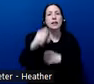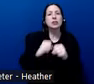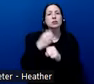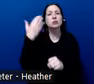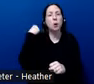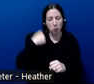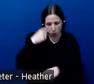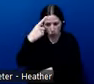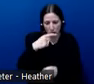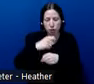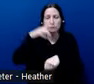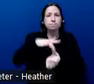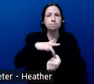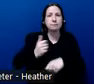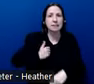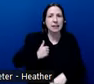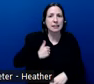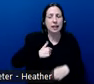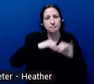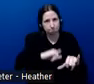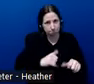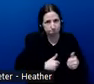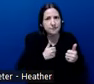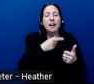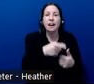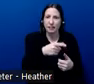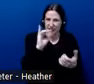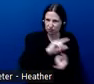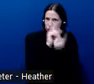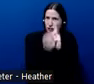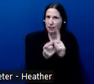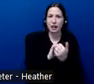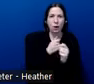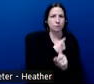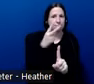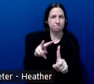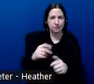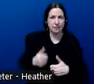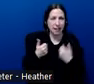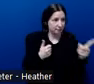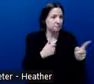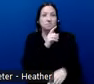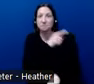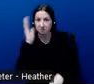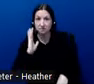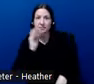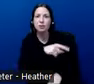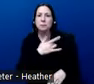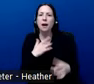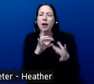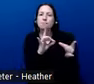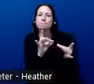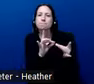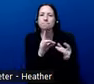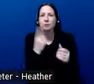my outlook on life. Back then, she had this kind of witty sense of humor and she would kind of say something coy or witty and she'd kind of